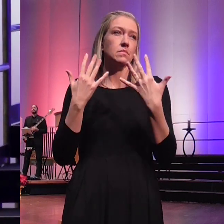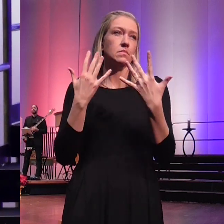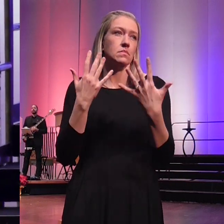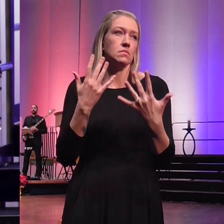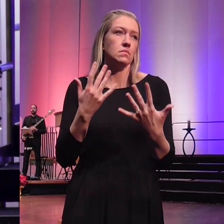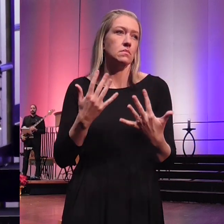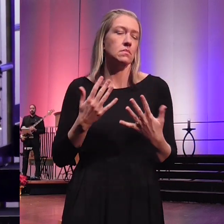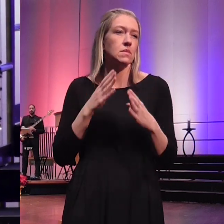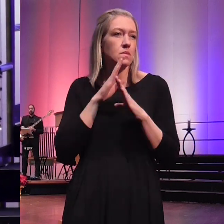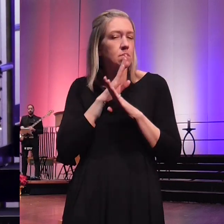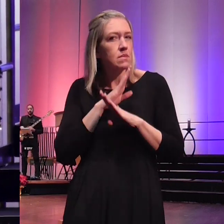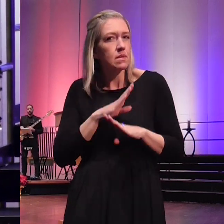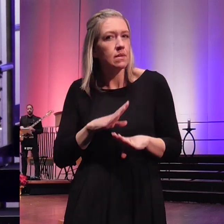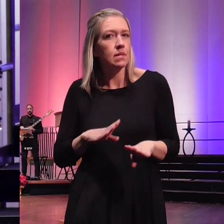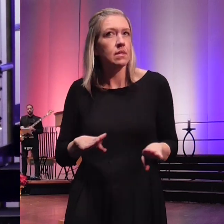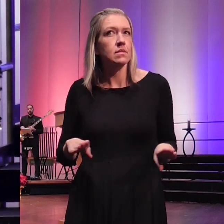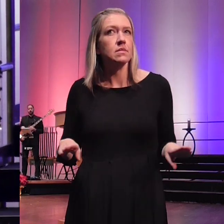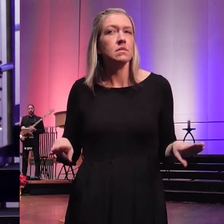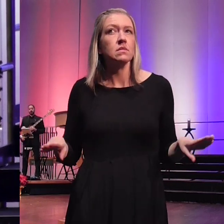silence